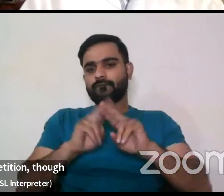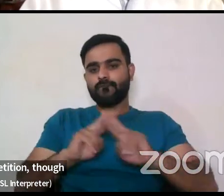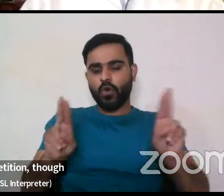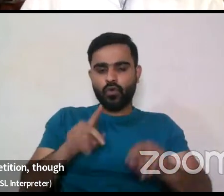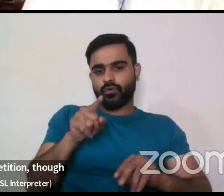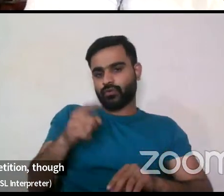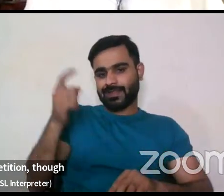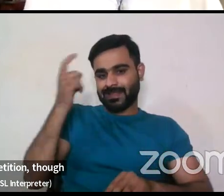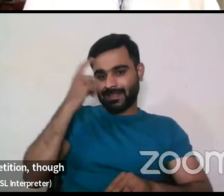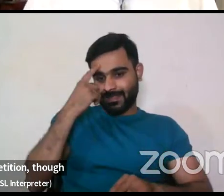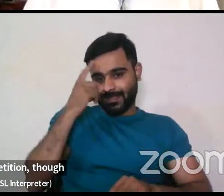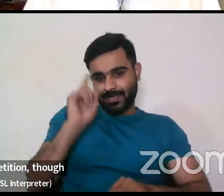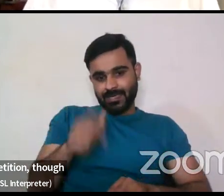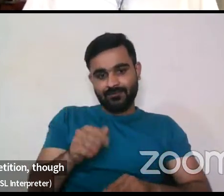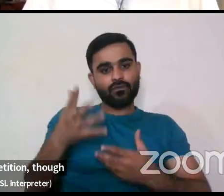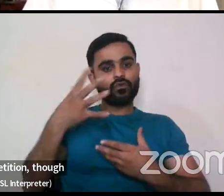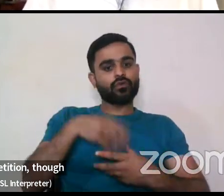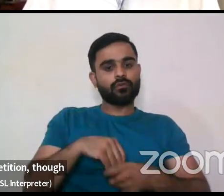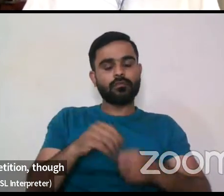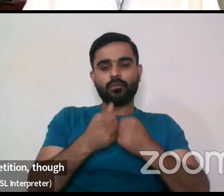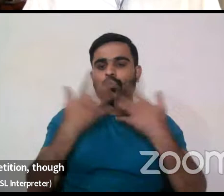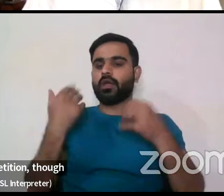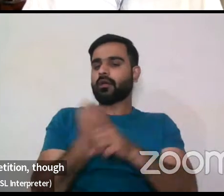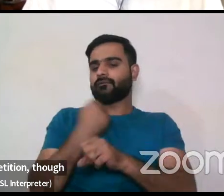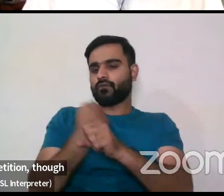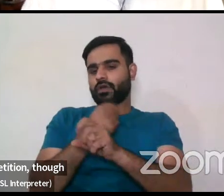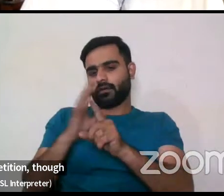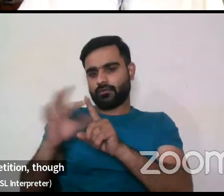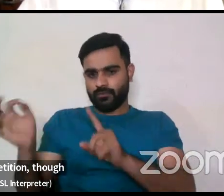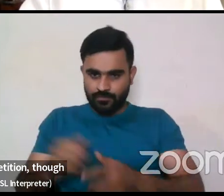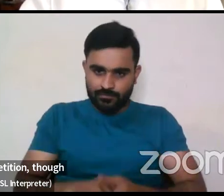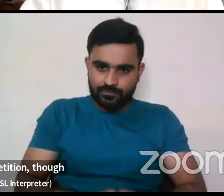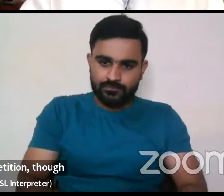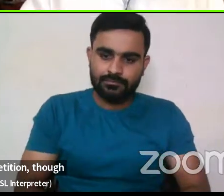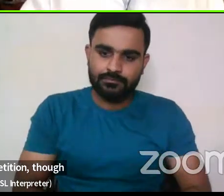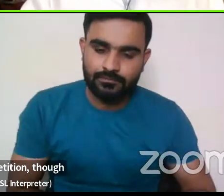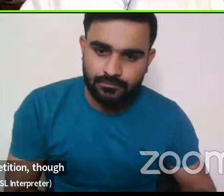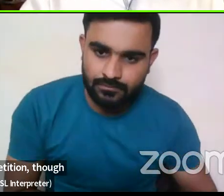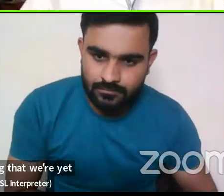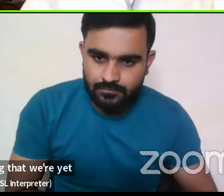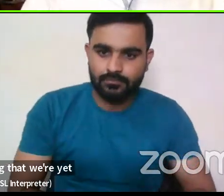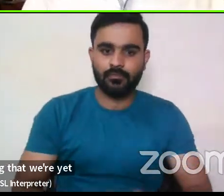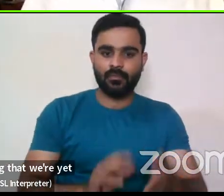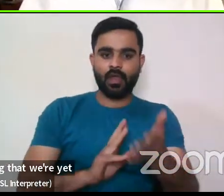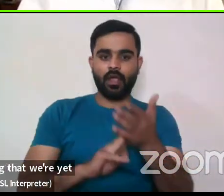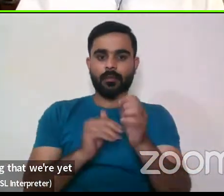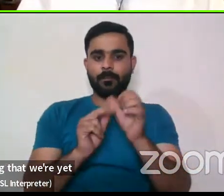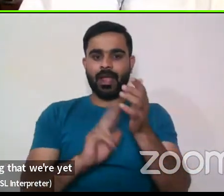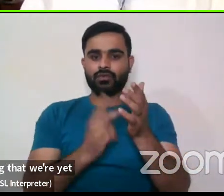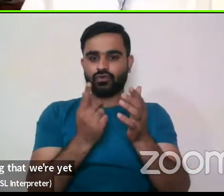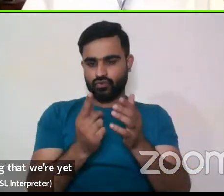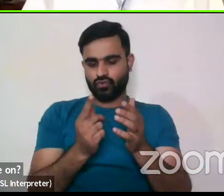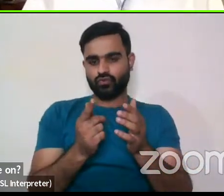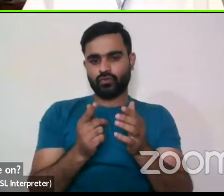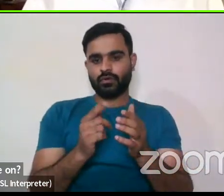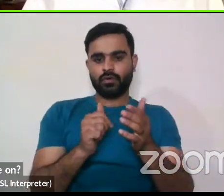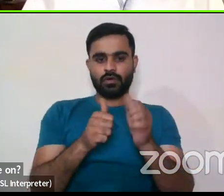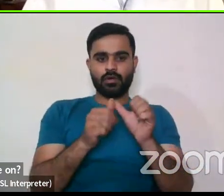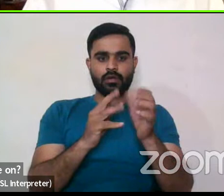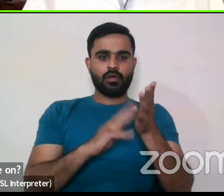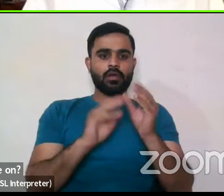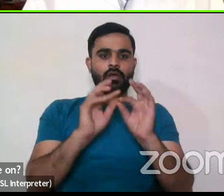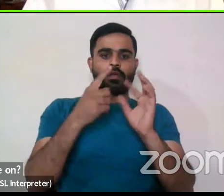it's something that we're yet to have a lot of work done on? So Manjushri, I think Amber has